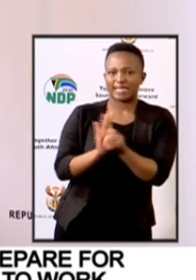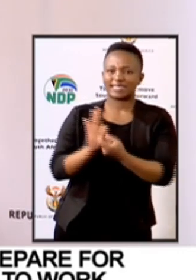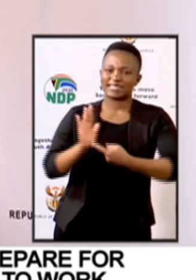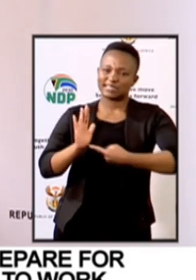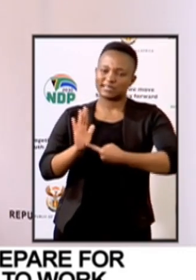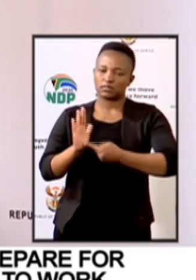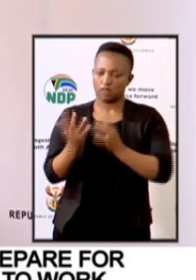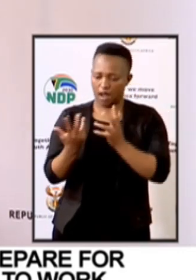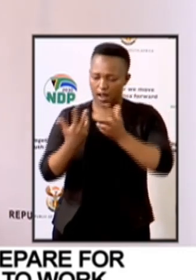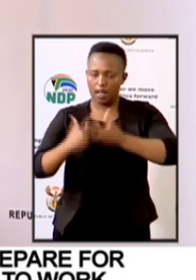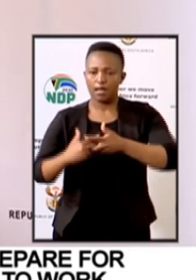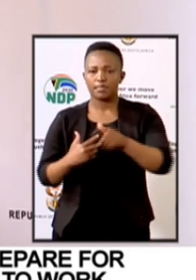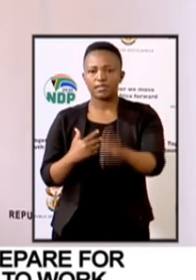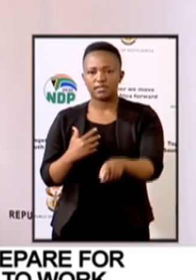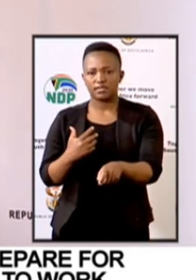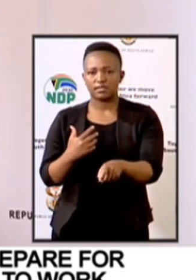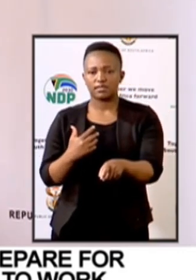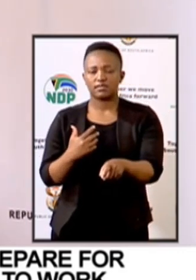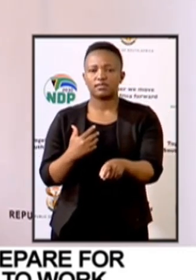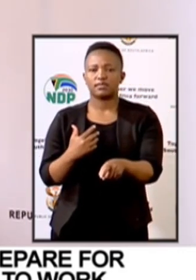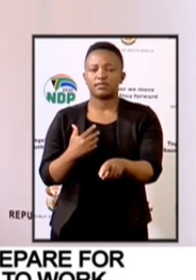and applicable